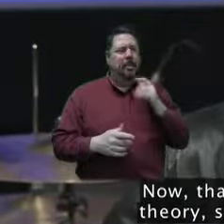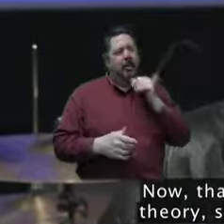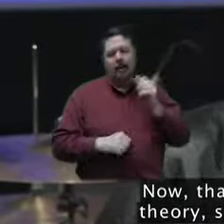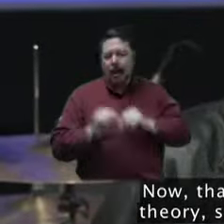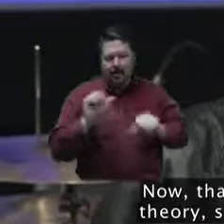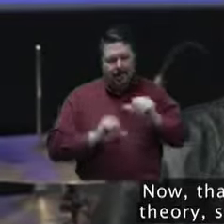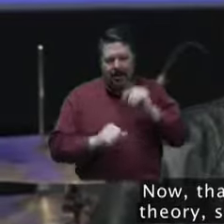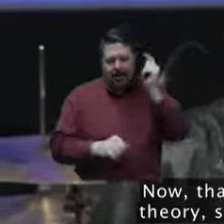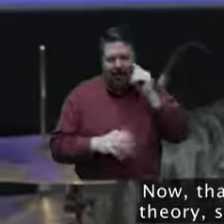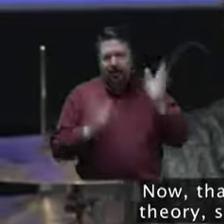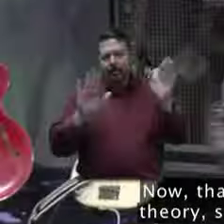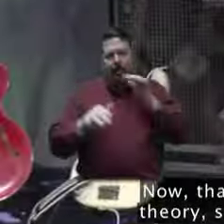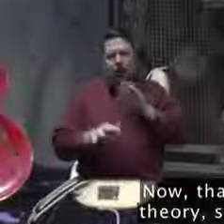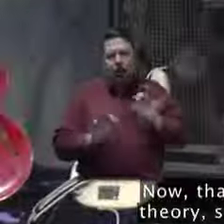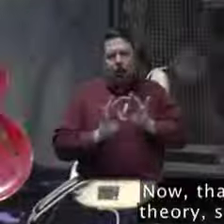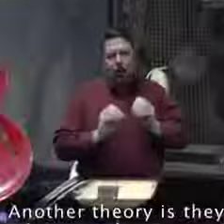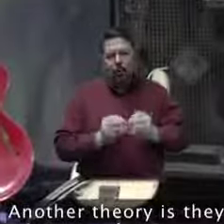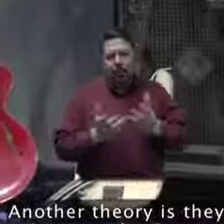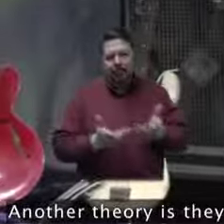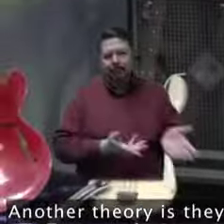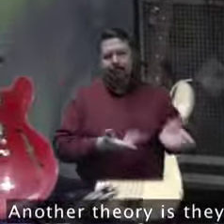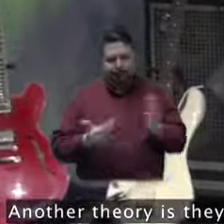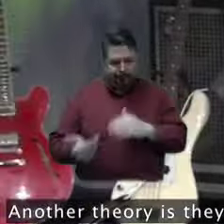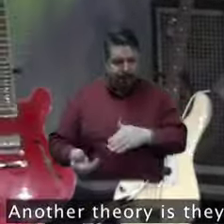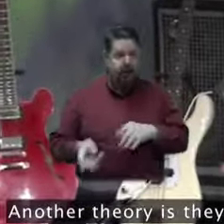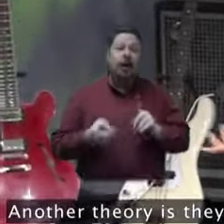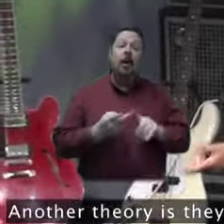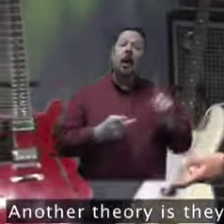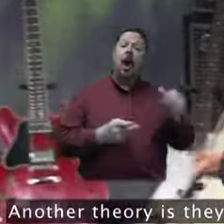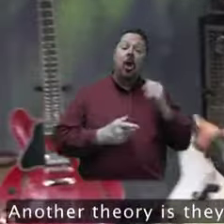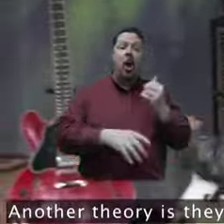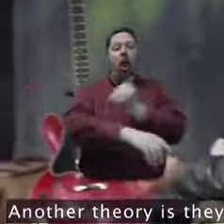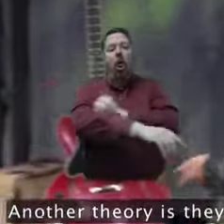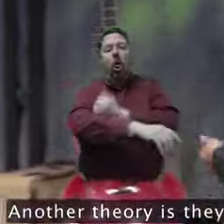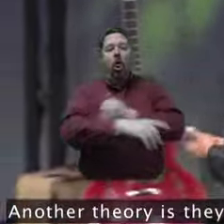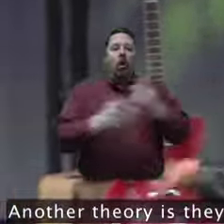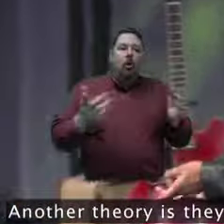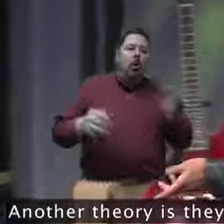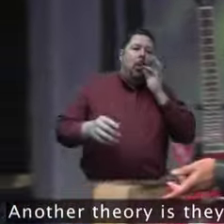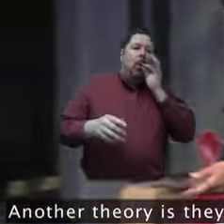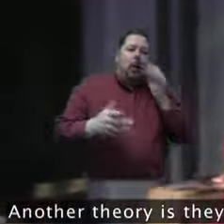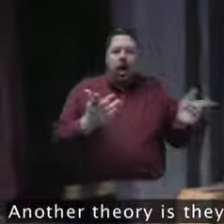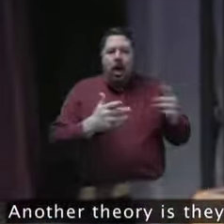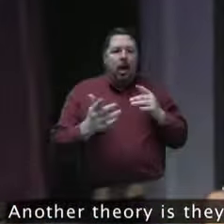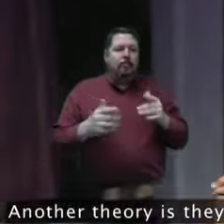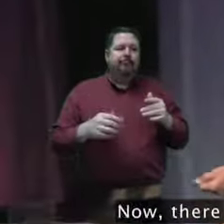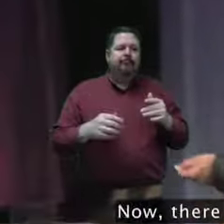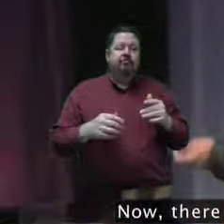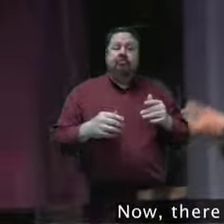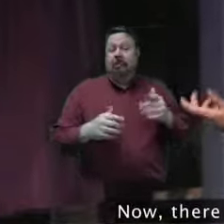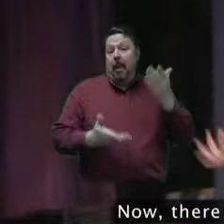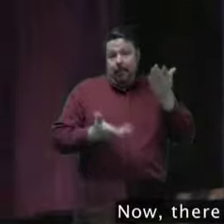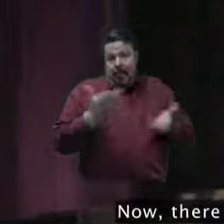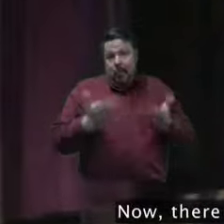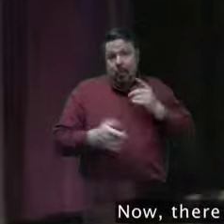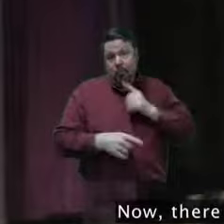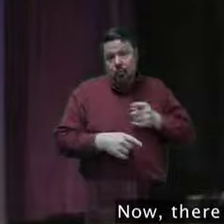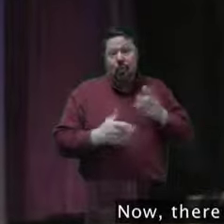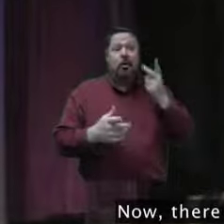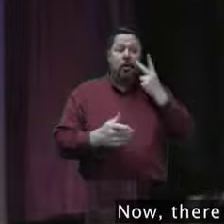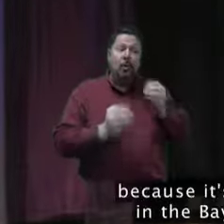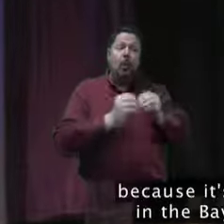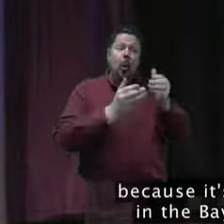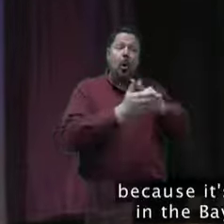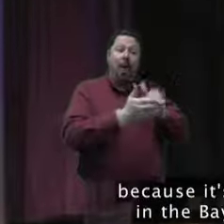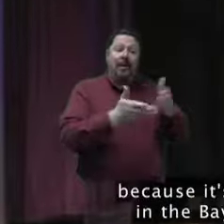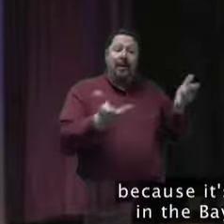Now that's not really a scientific theory, so you can forget about it. Okay? Another theory is they're acid junkies and potheads. Now there may be some truth to